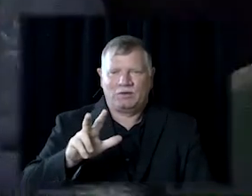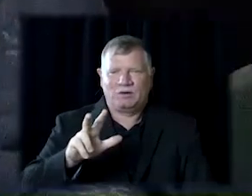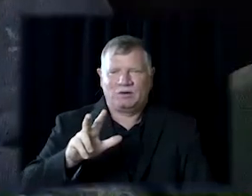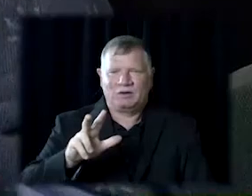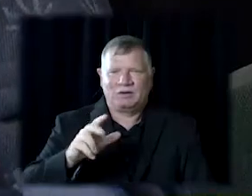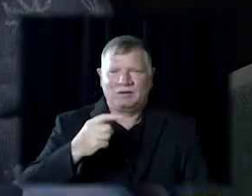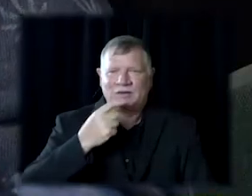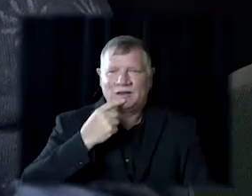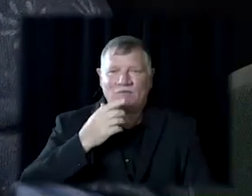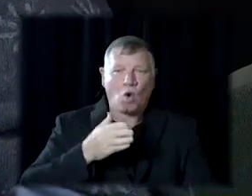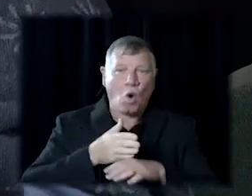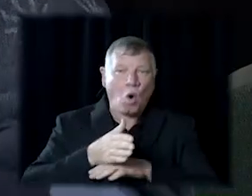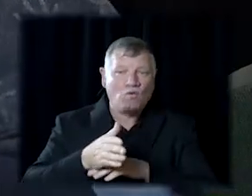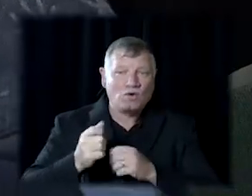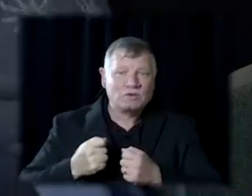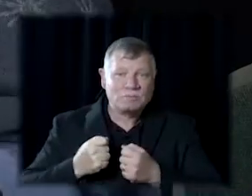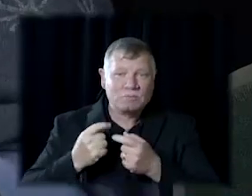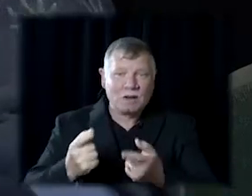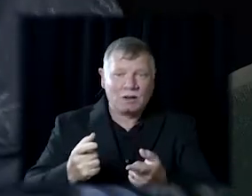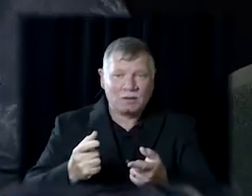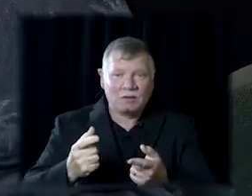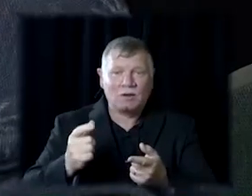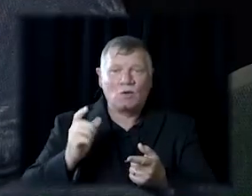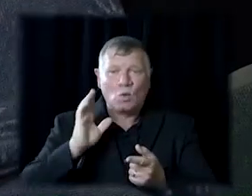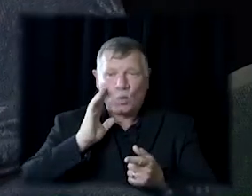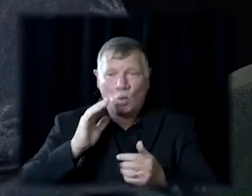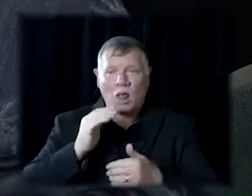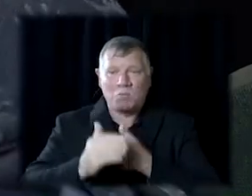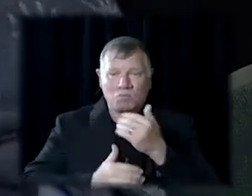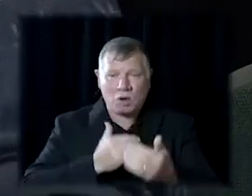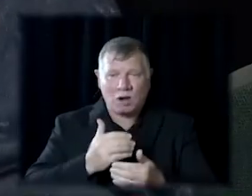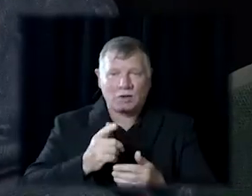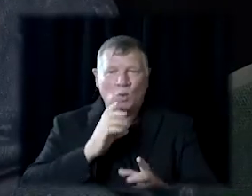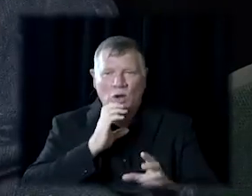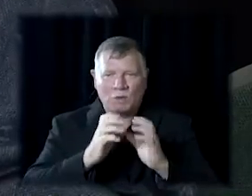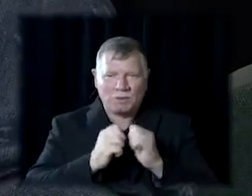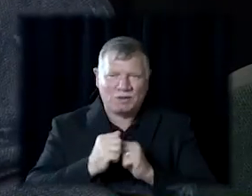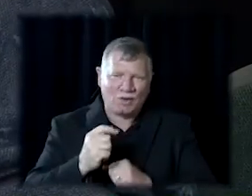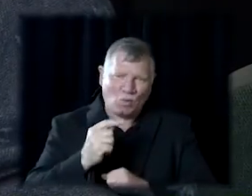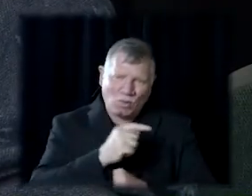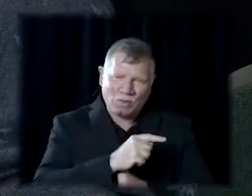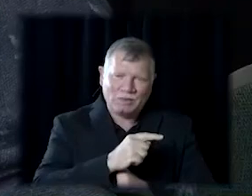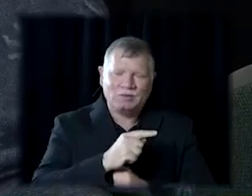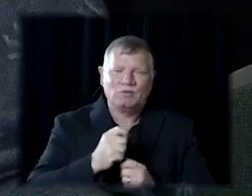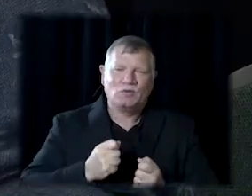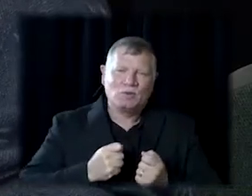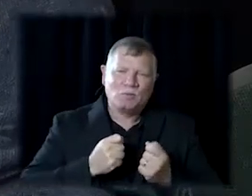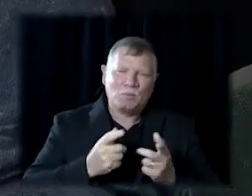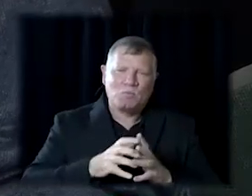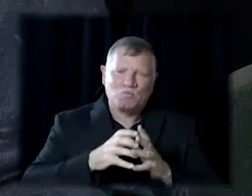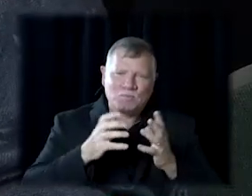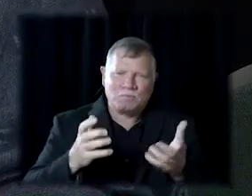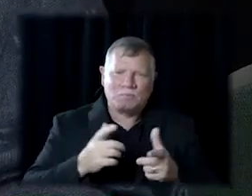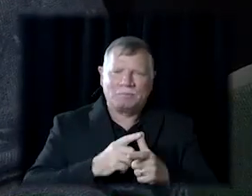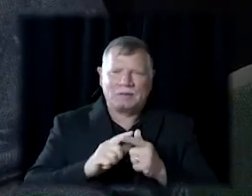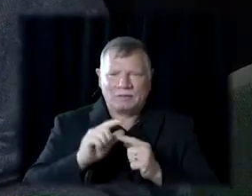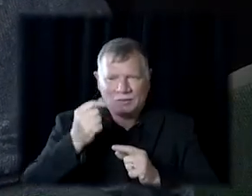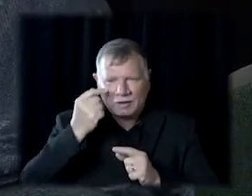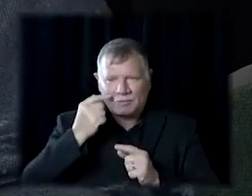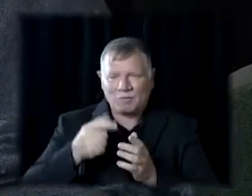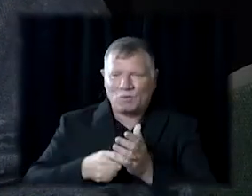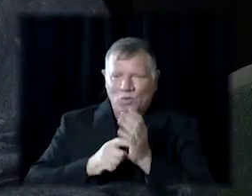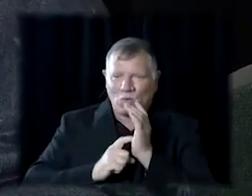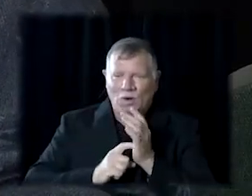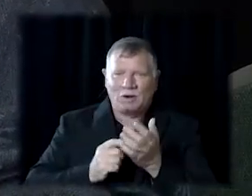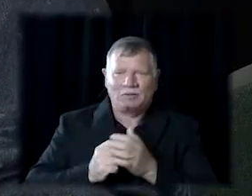which says if there's overspending, there's a process that we go through. We communicate that overspending. The government is required